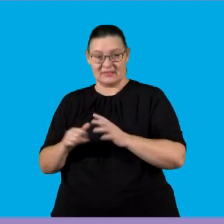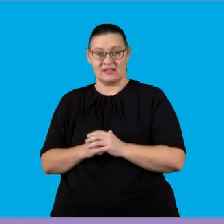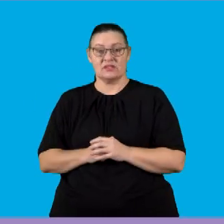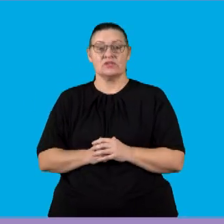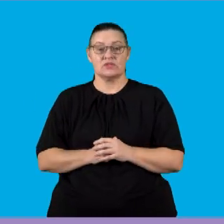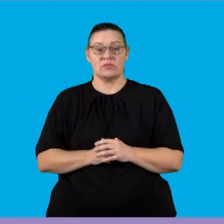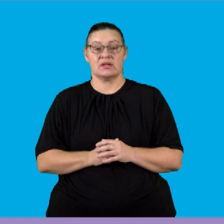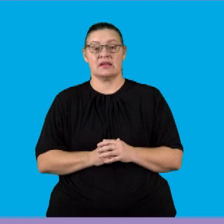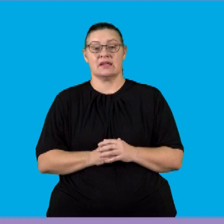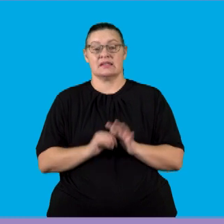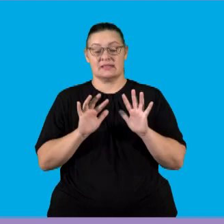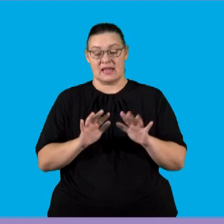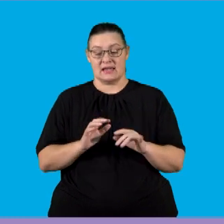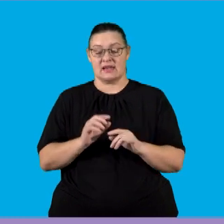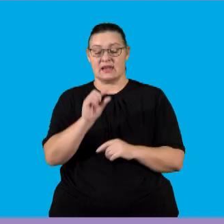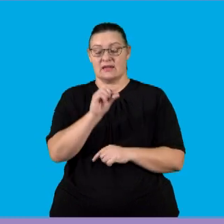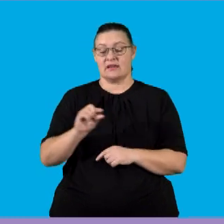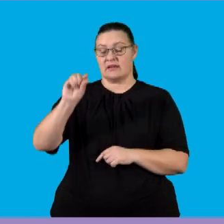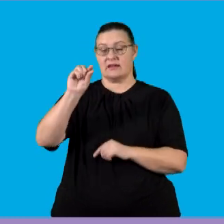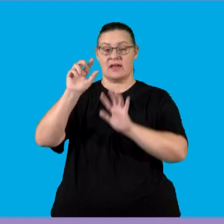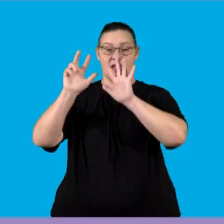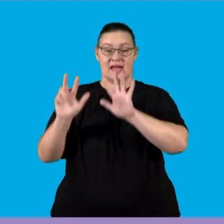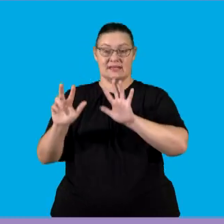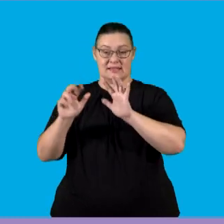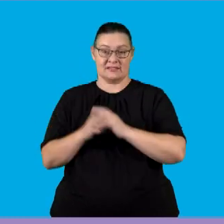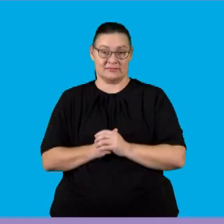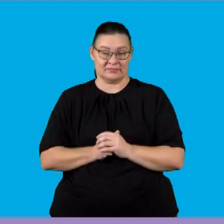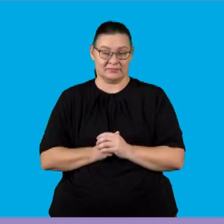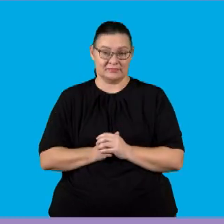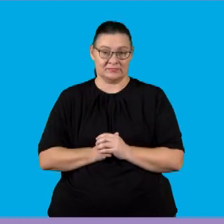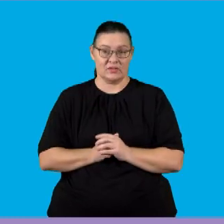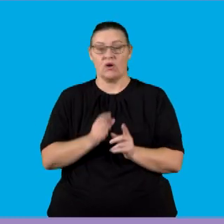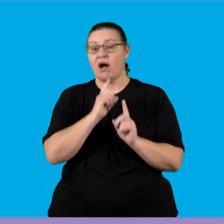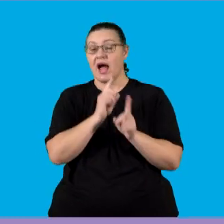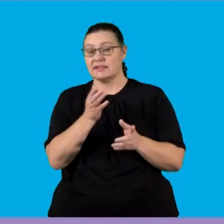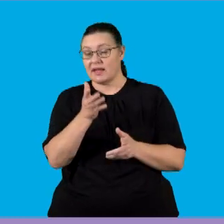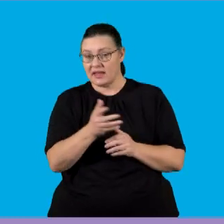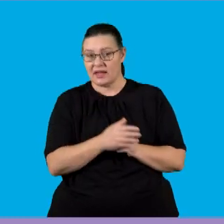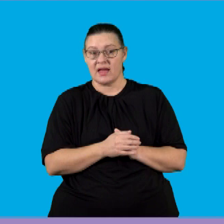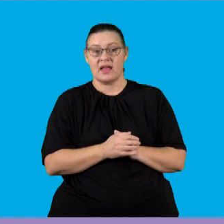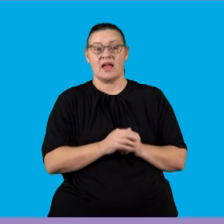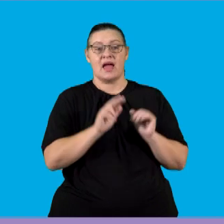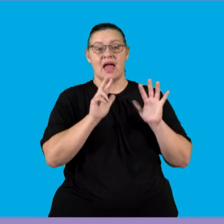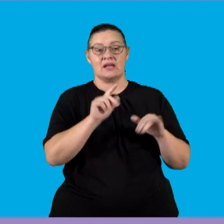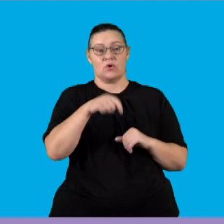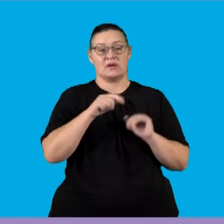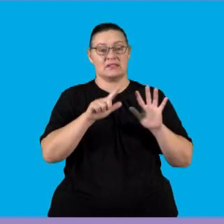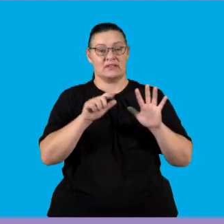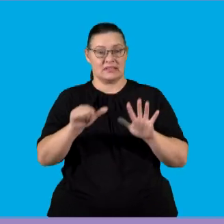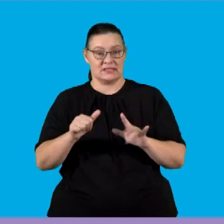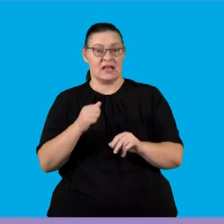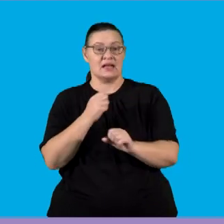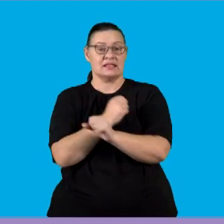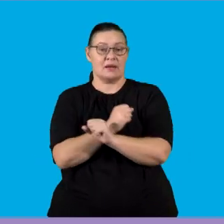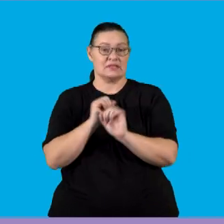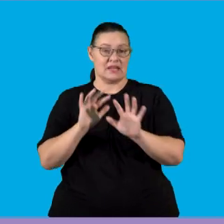8. So that is going to be exponent 8 and exponent 8. So our answer there, 8,76 multiplied